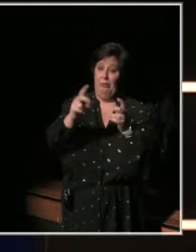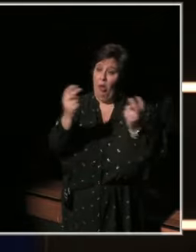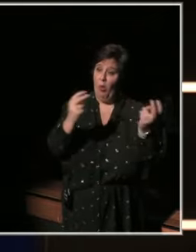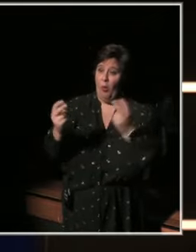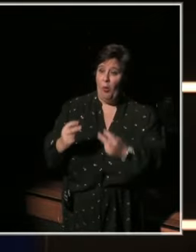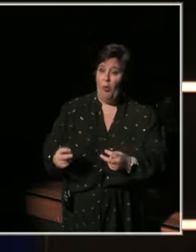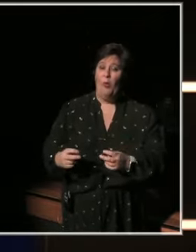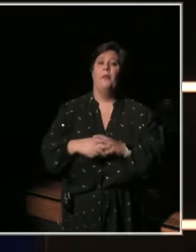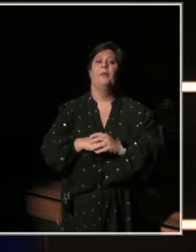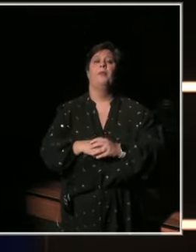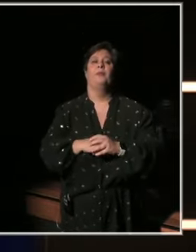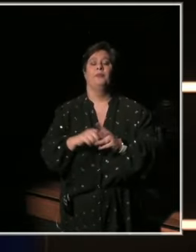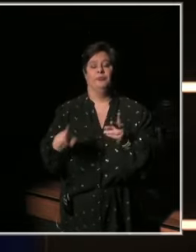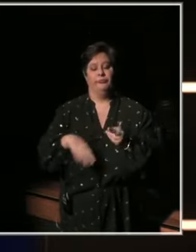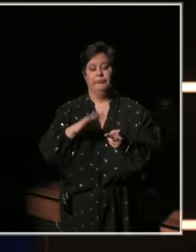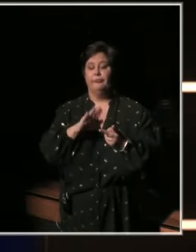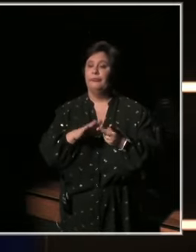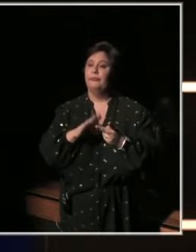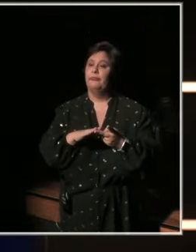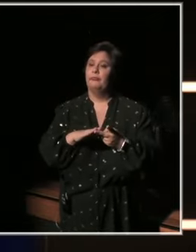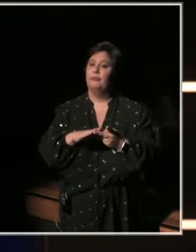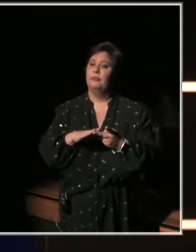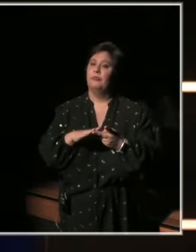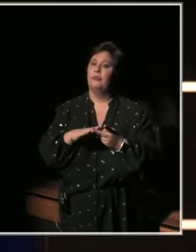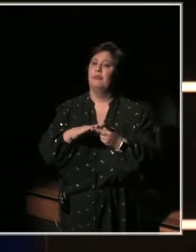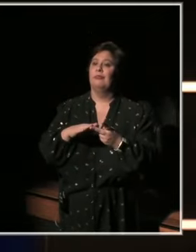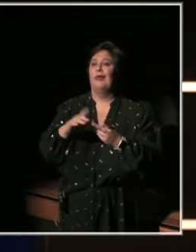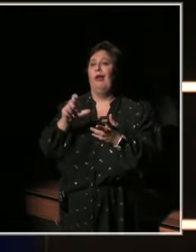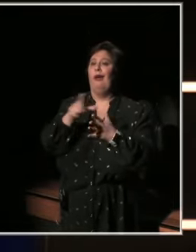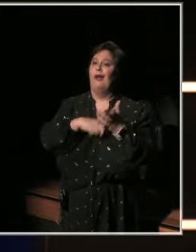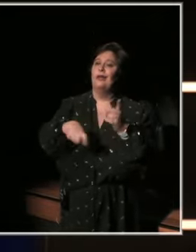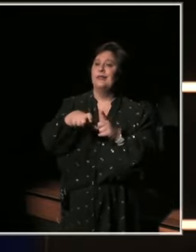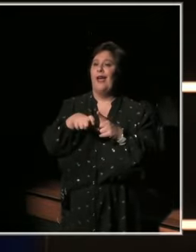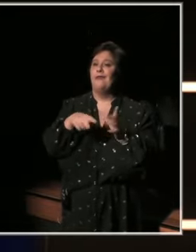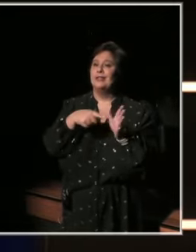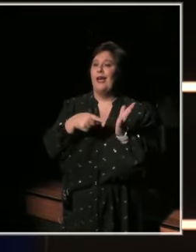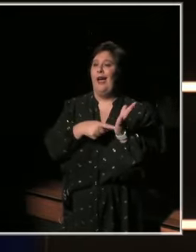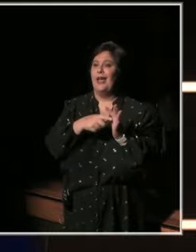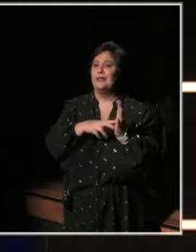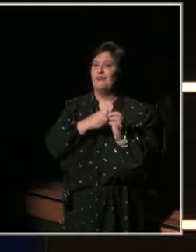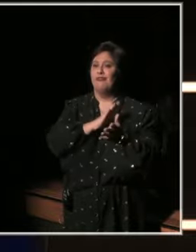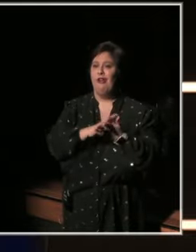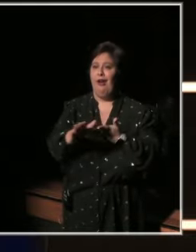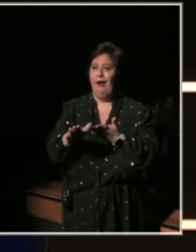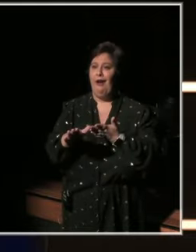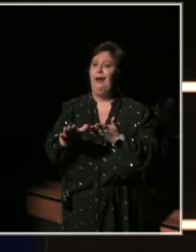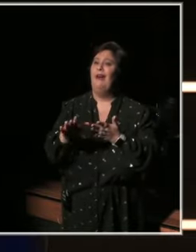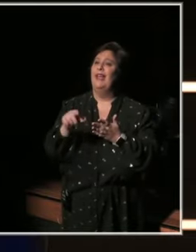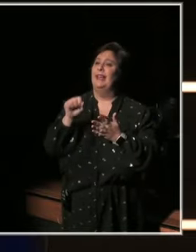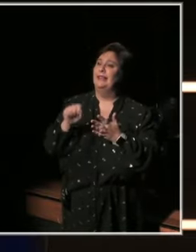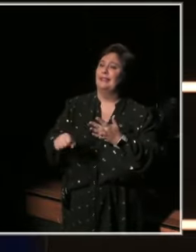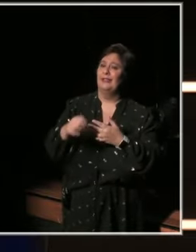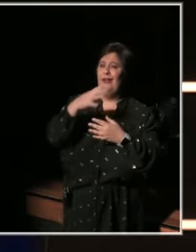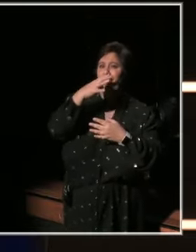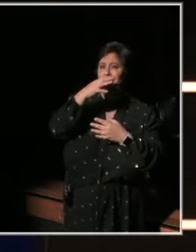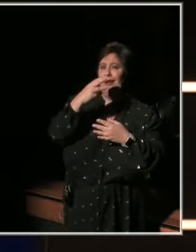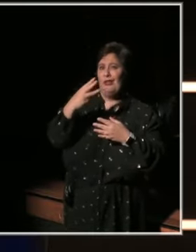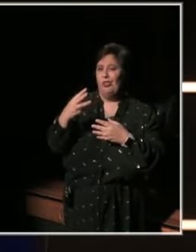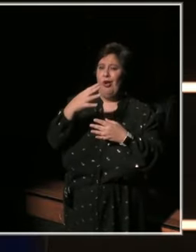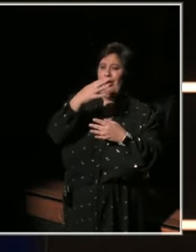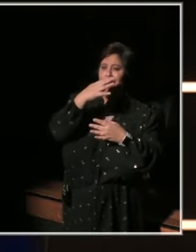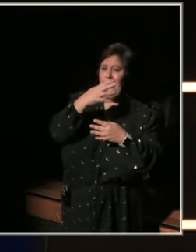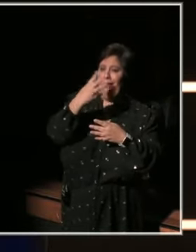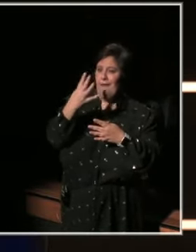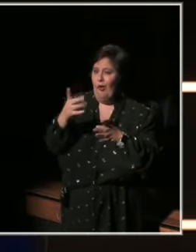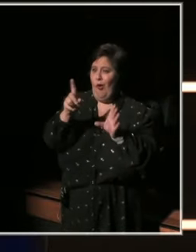people. And also Sir David Attenborough, who in his 93rd and 94th